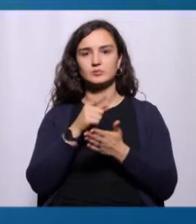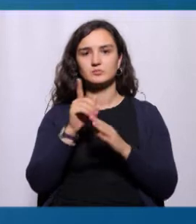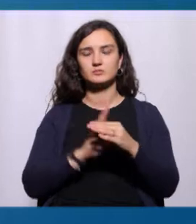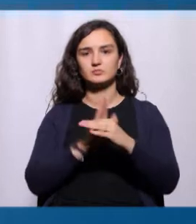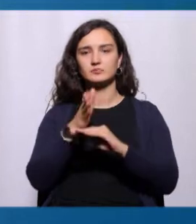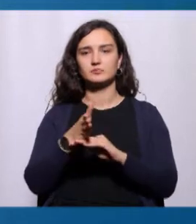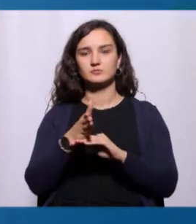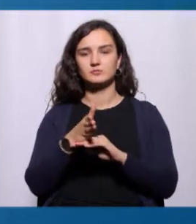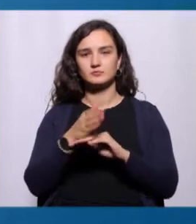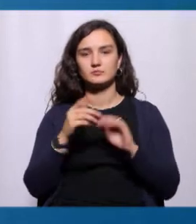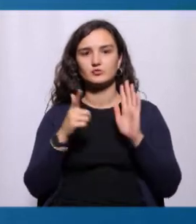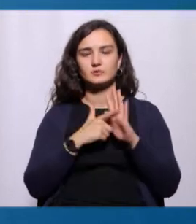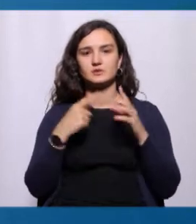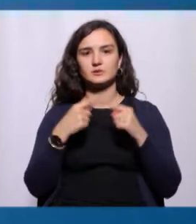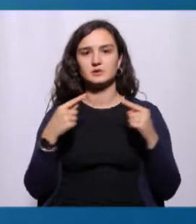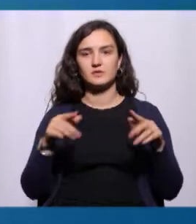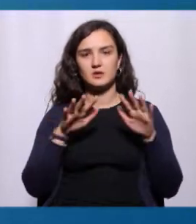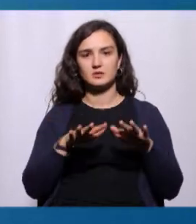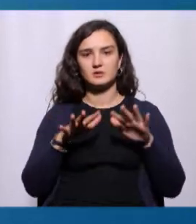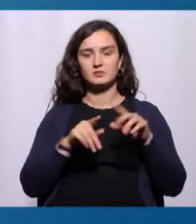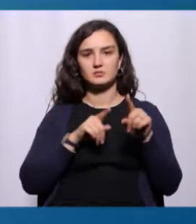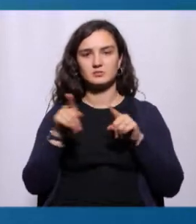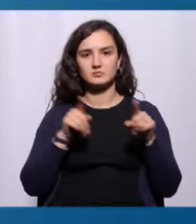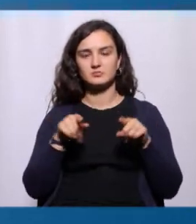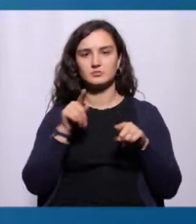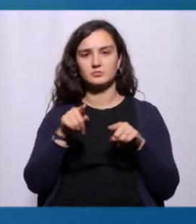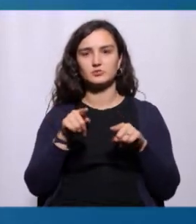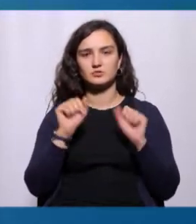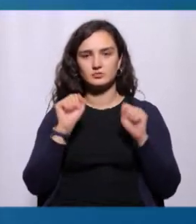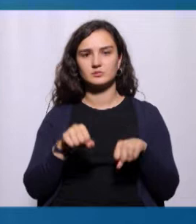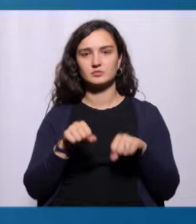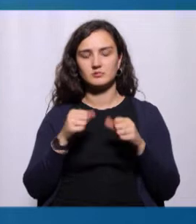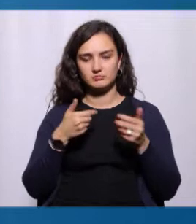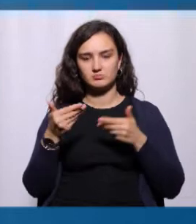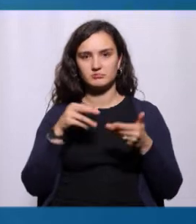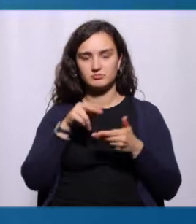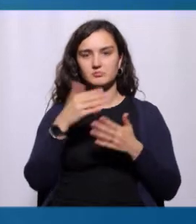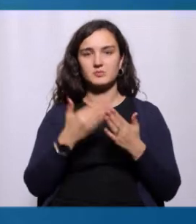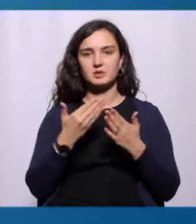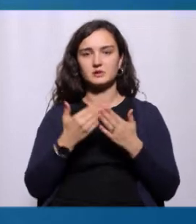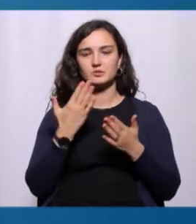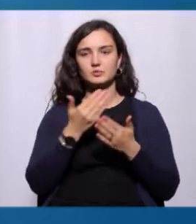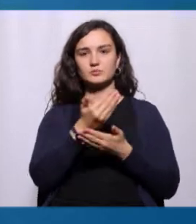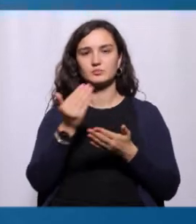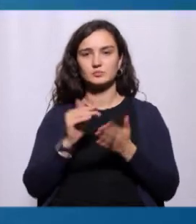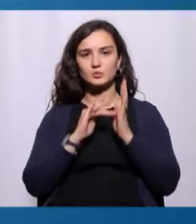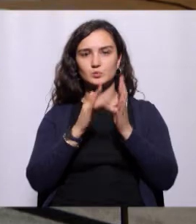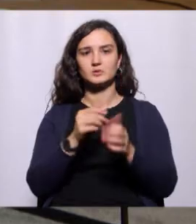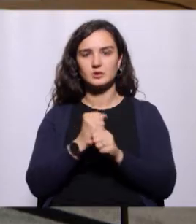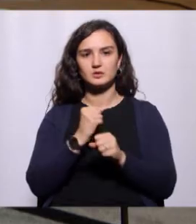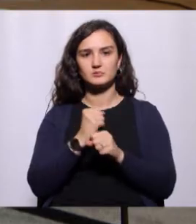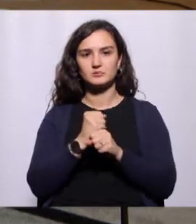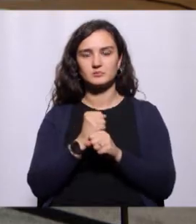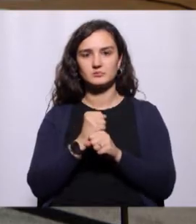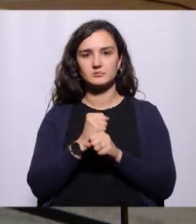visit several different places. You constantly keep moving. For example, if you take a tour